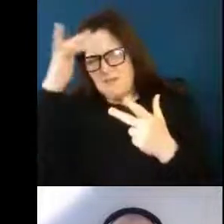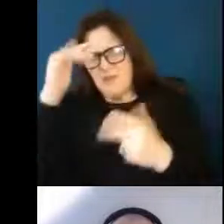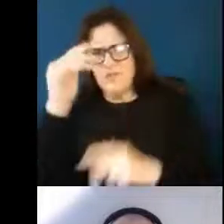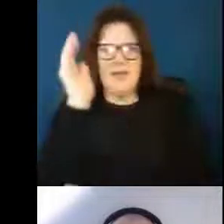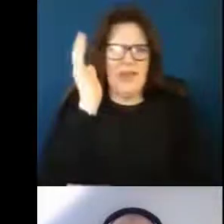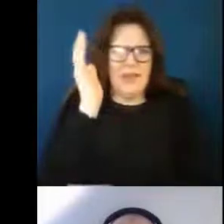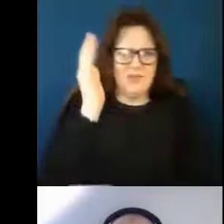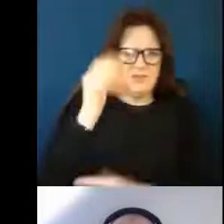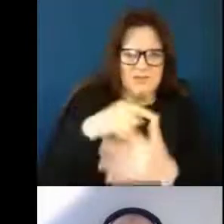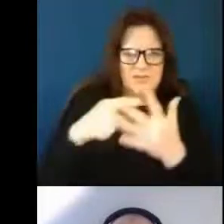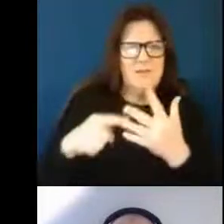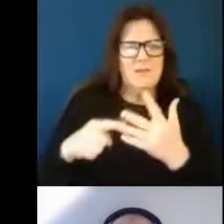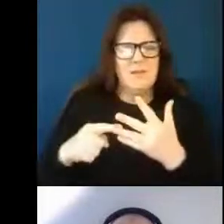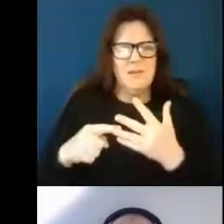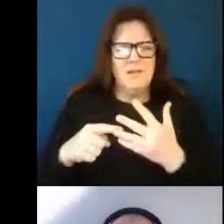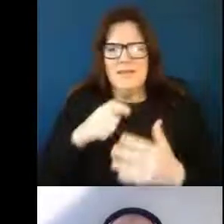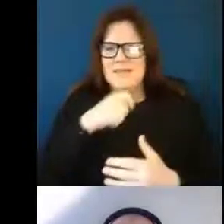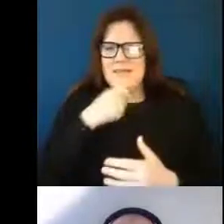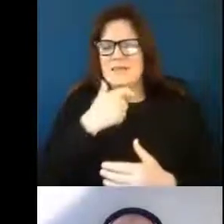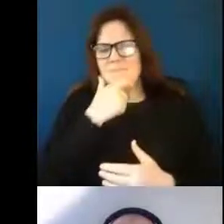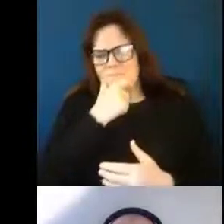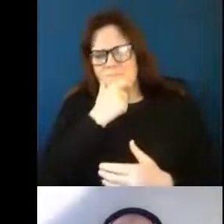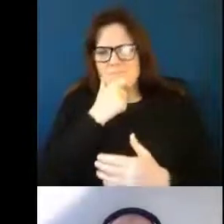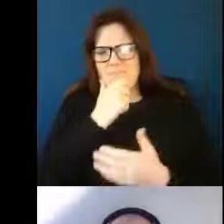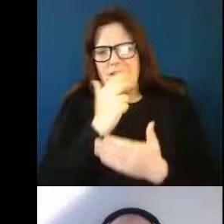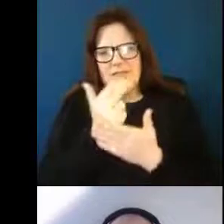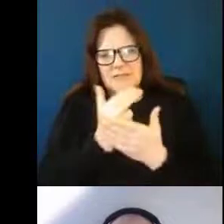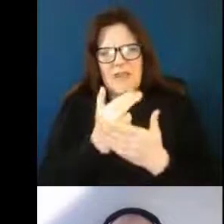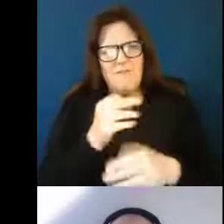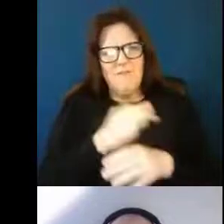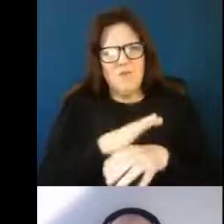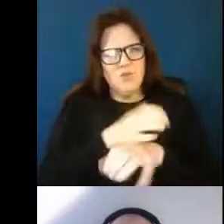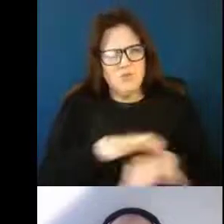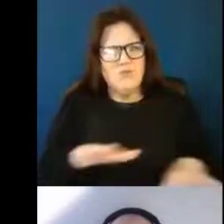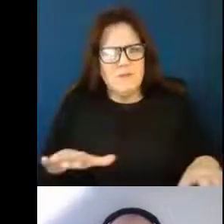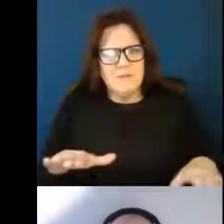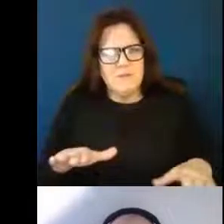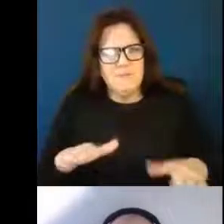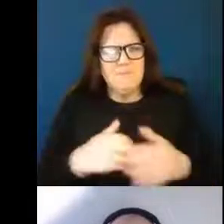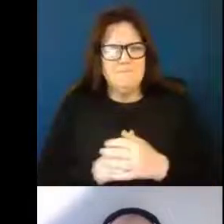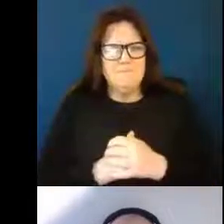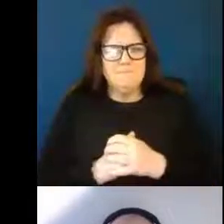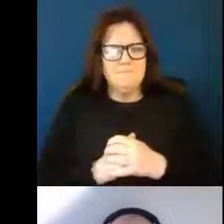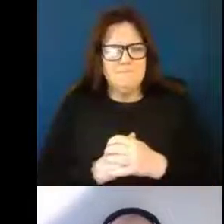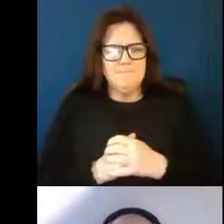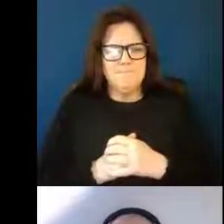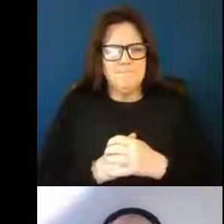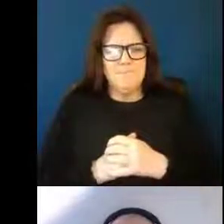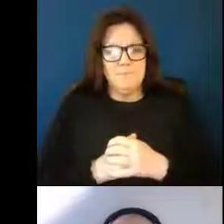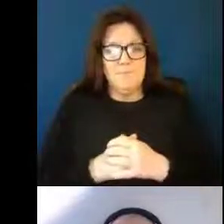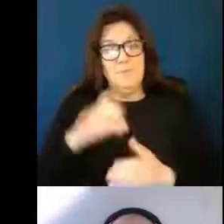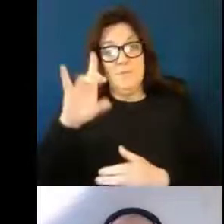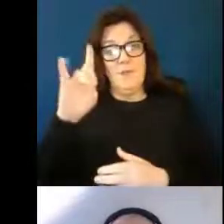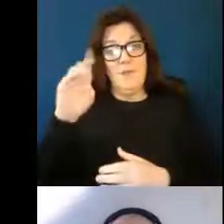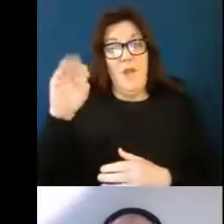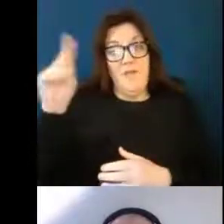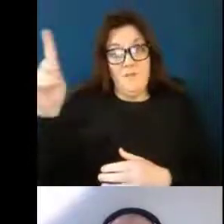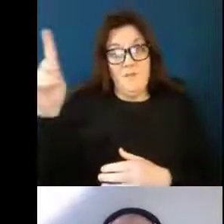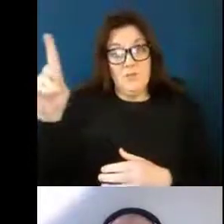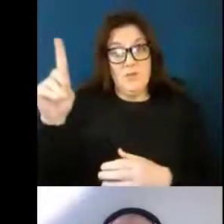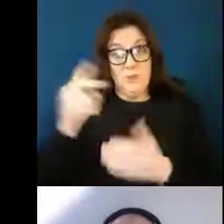lecturers, who to some extent were designing for children in Harvard University in